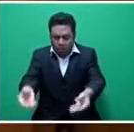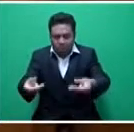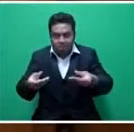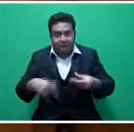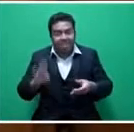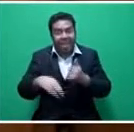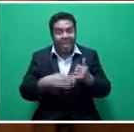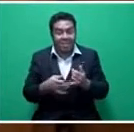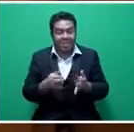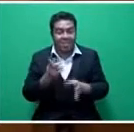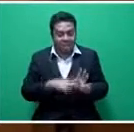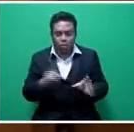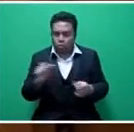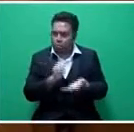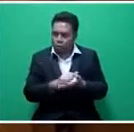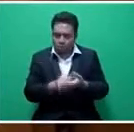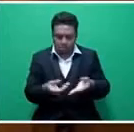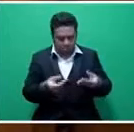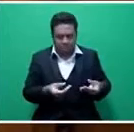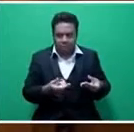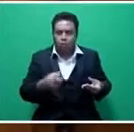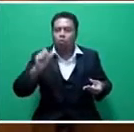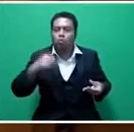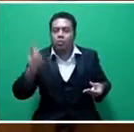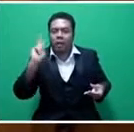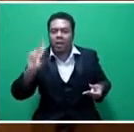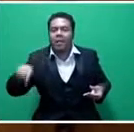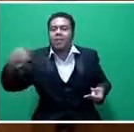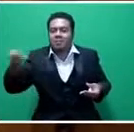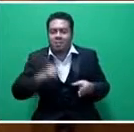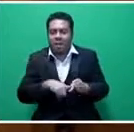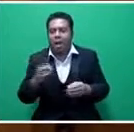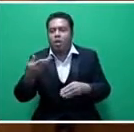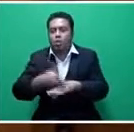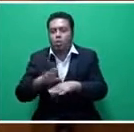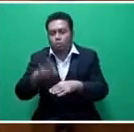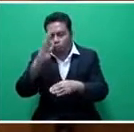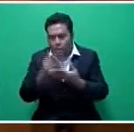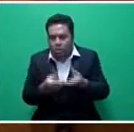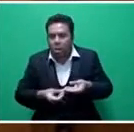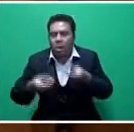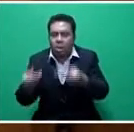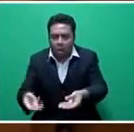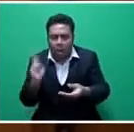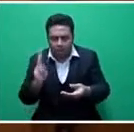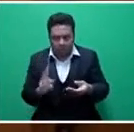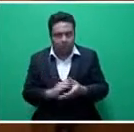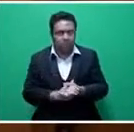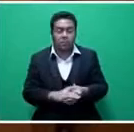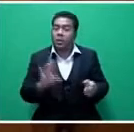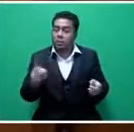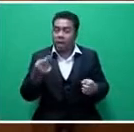years. Mr. Speaker says school heads and school managements in managing the free education grant have the guidance of the School Management